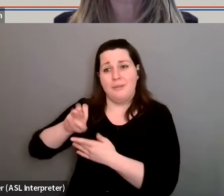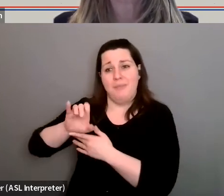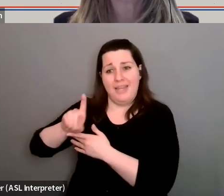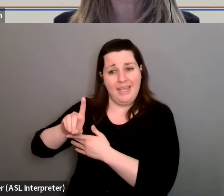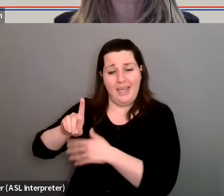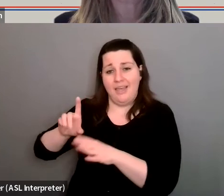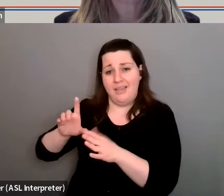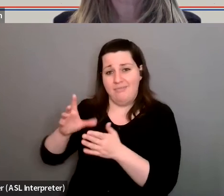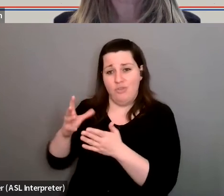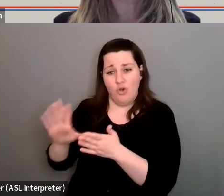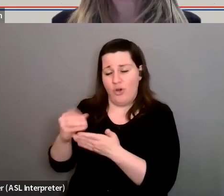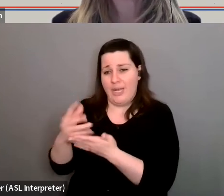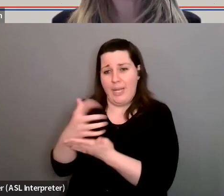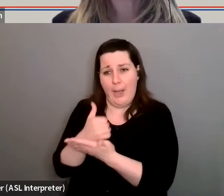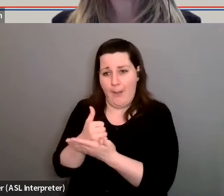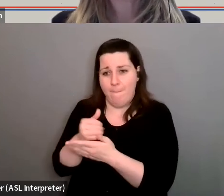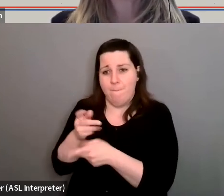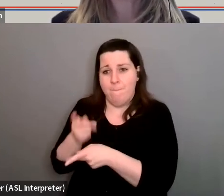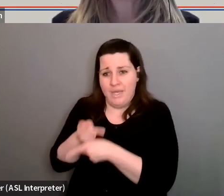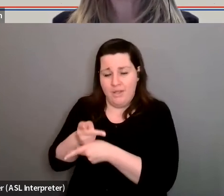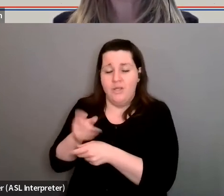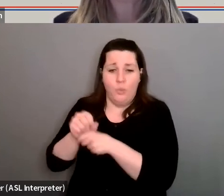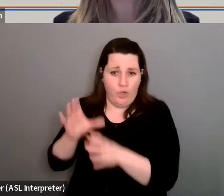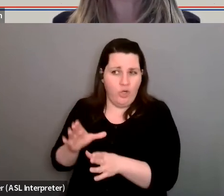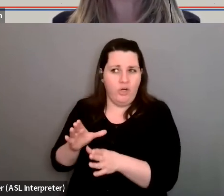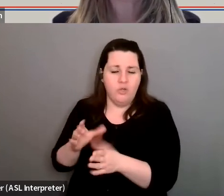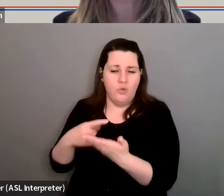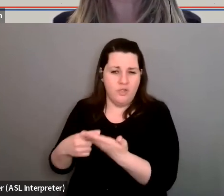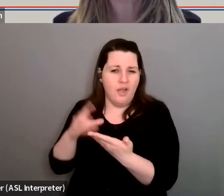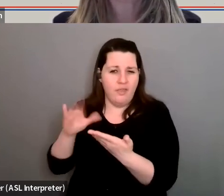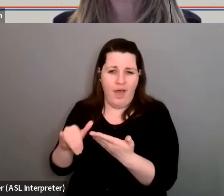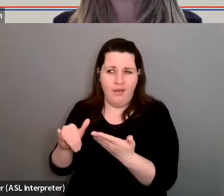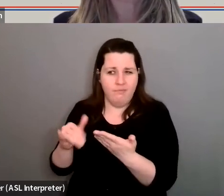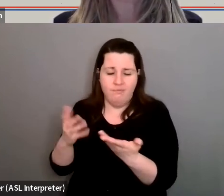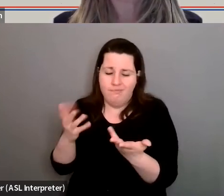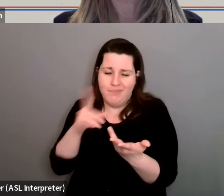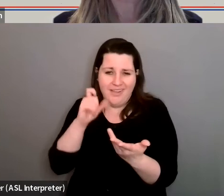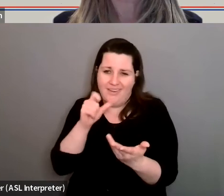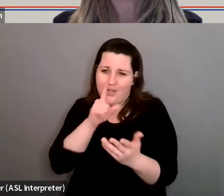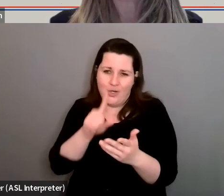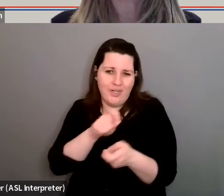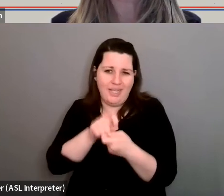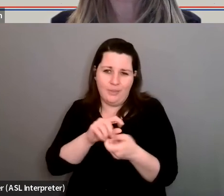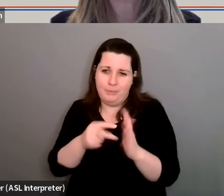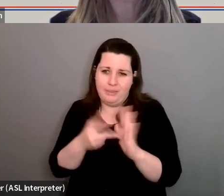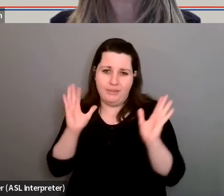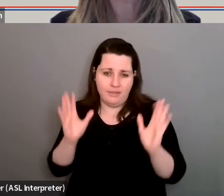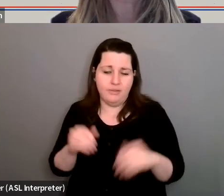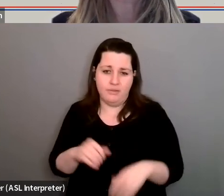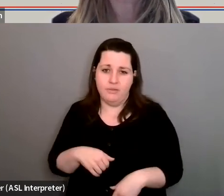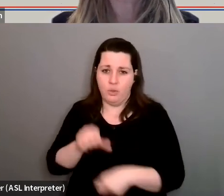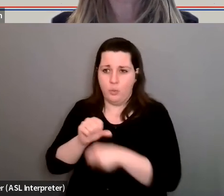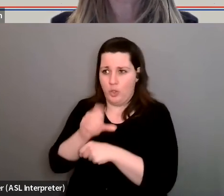income maintenance worker to get more information on exactly what that means, or work directly